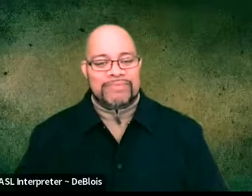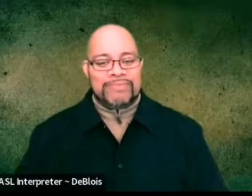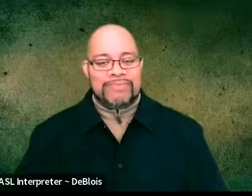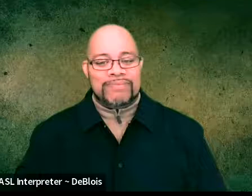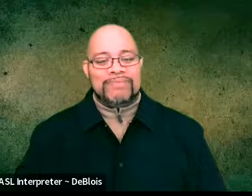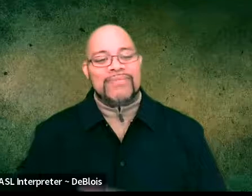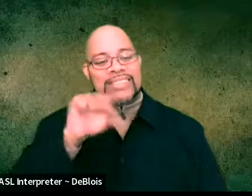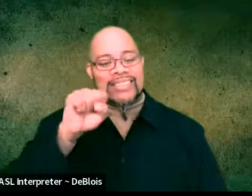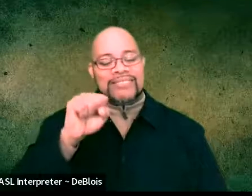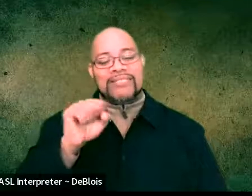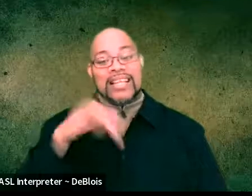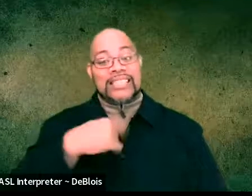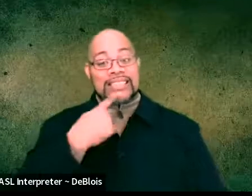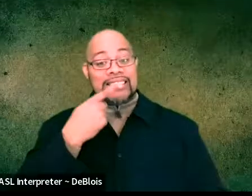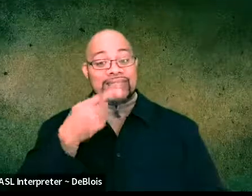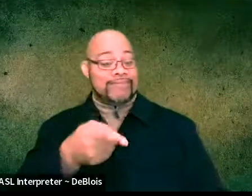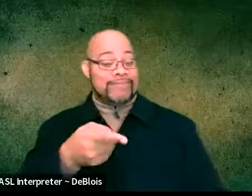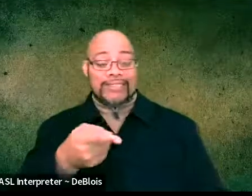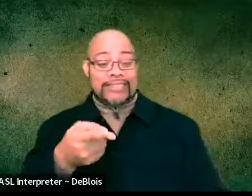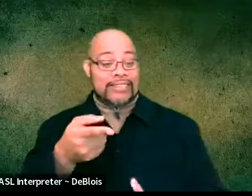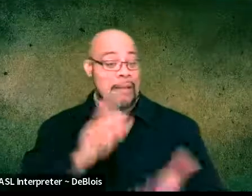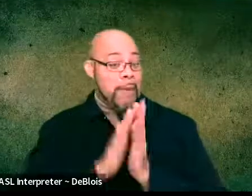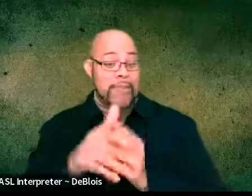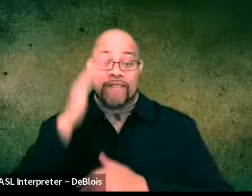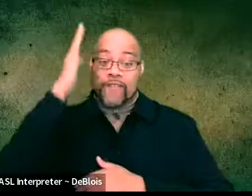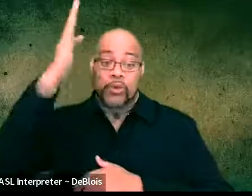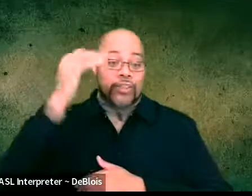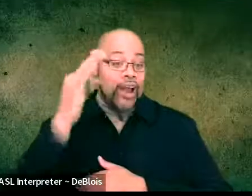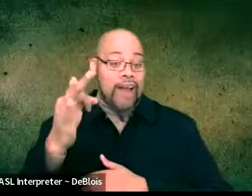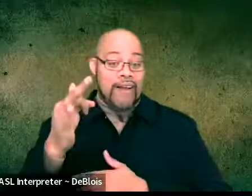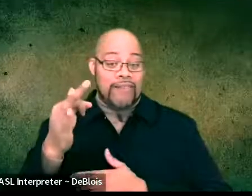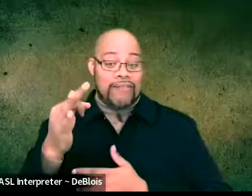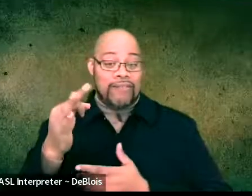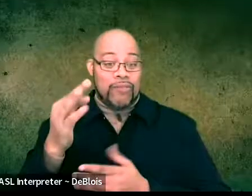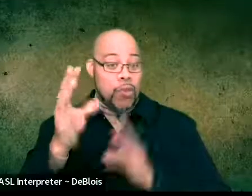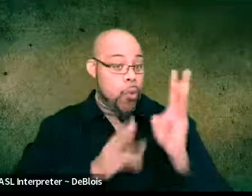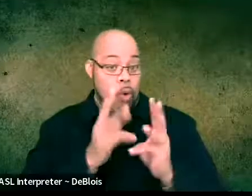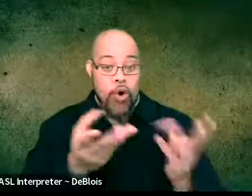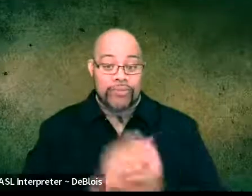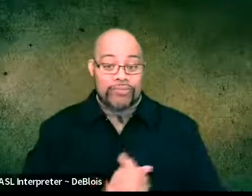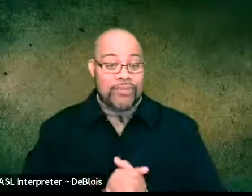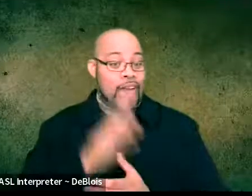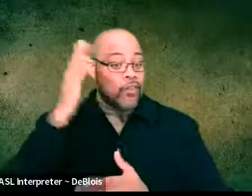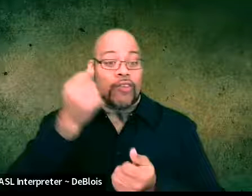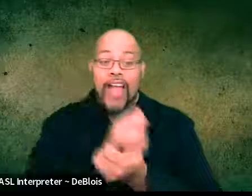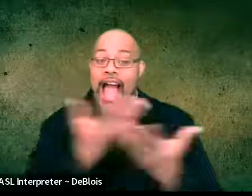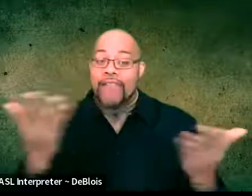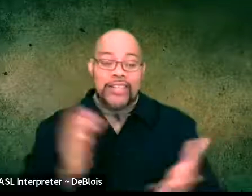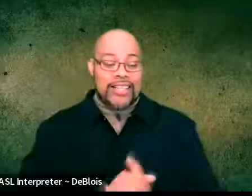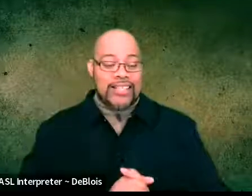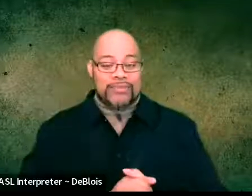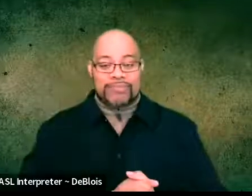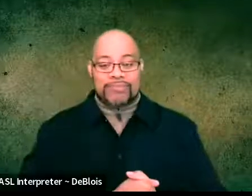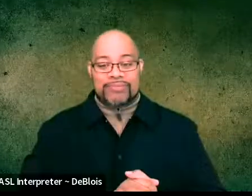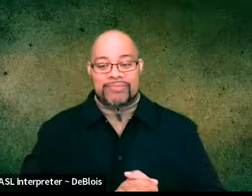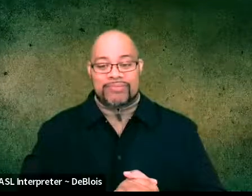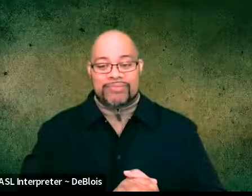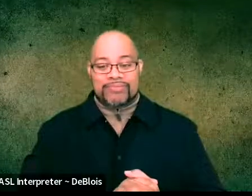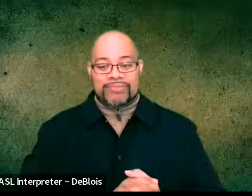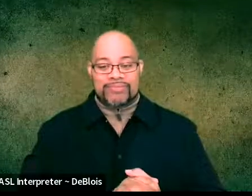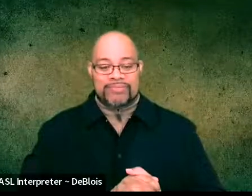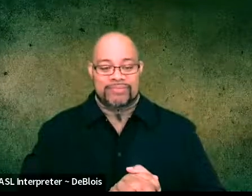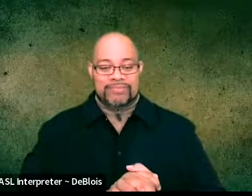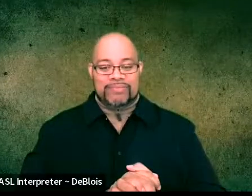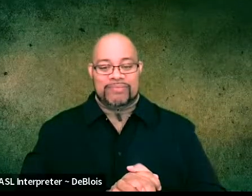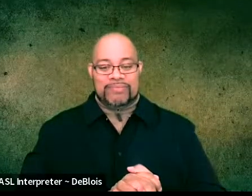Yeah, like I said, they're the future of films, the future of the world, the future of everything. So yeah, for